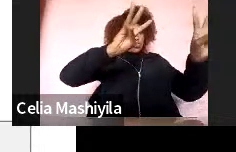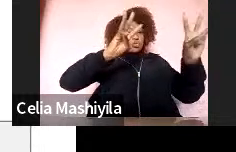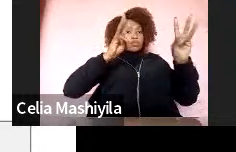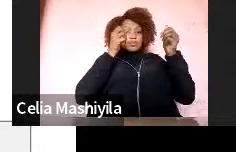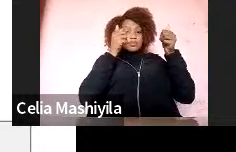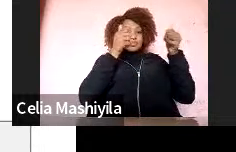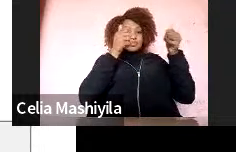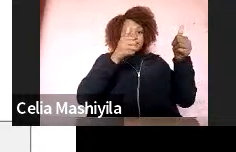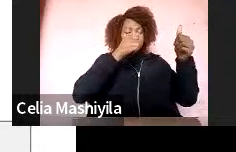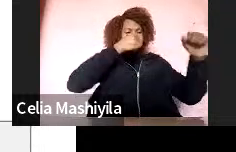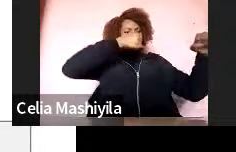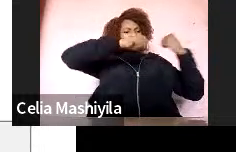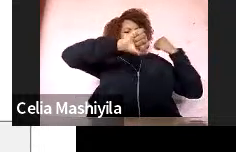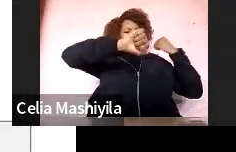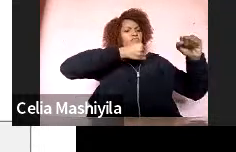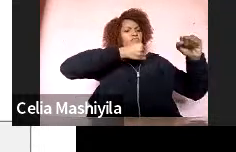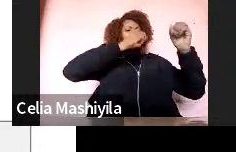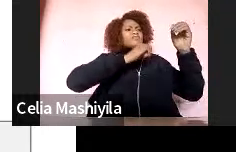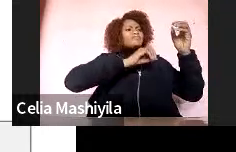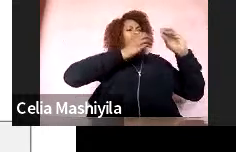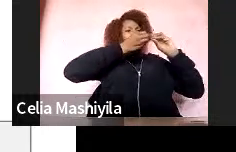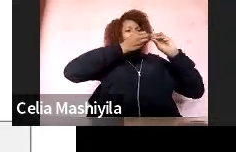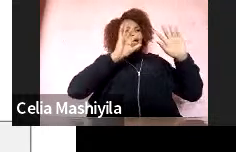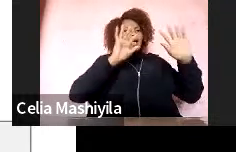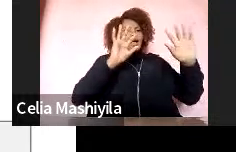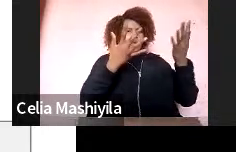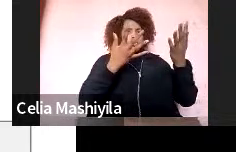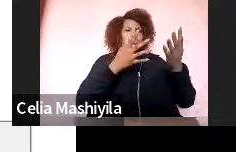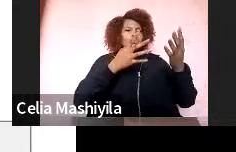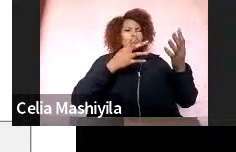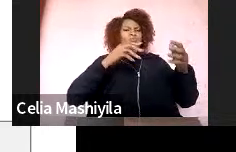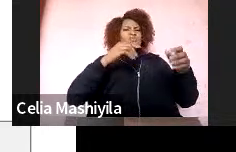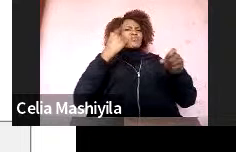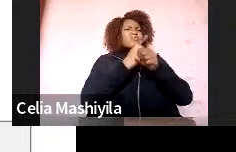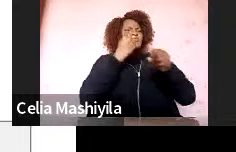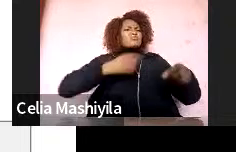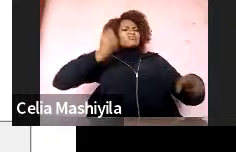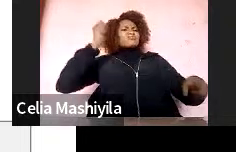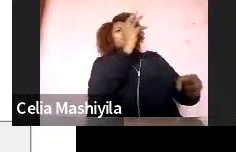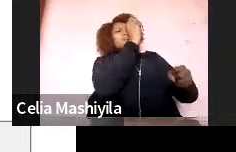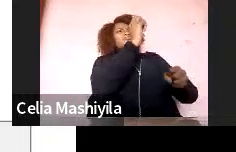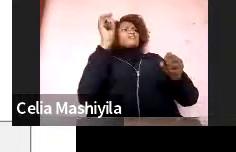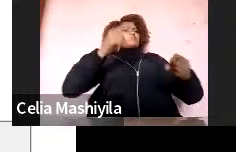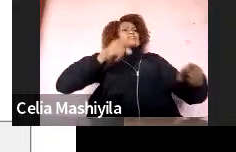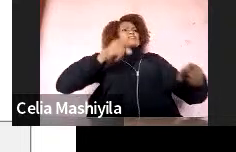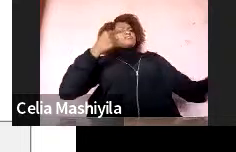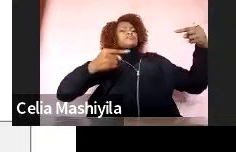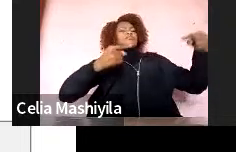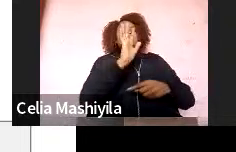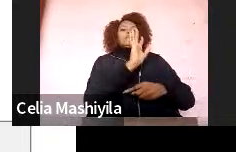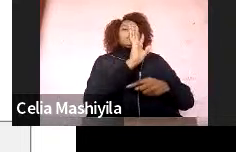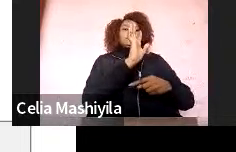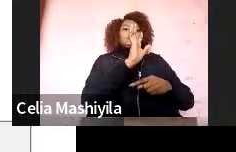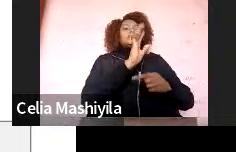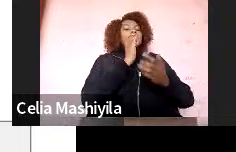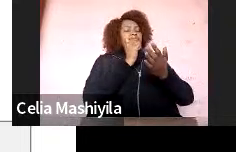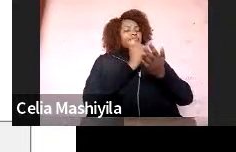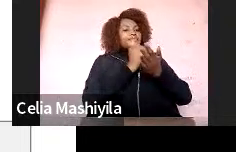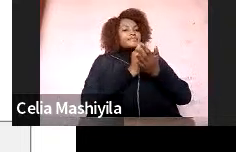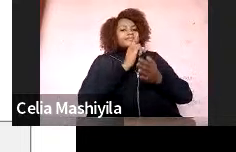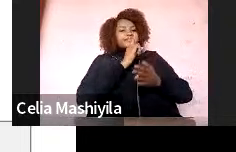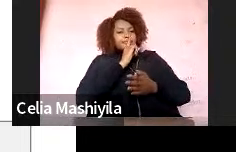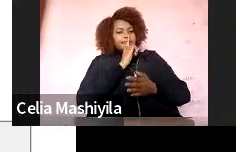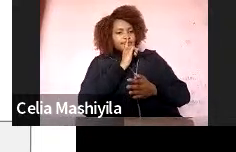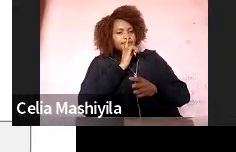each other. No, there should be a process. We should allow somebody to raise their side, and also the other one also